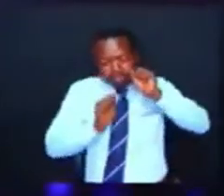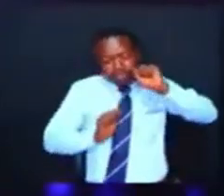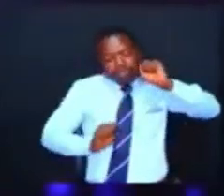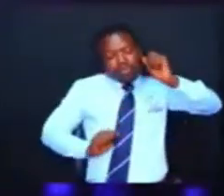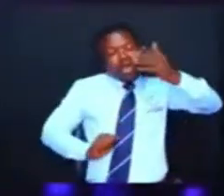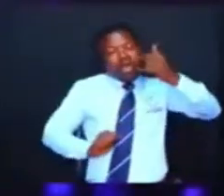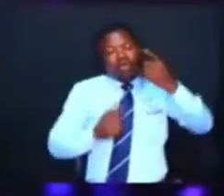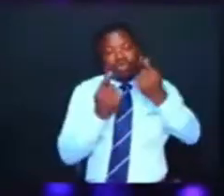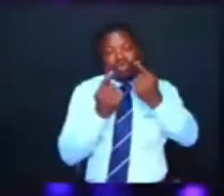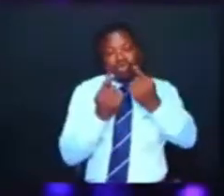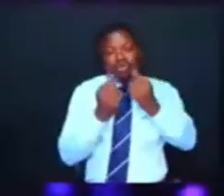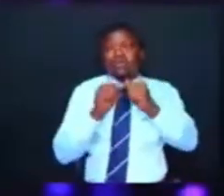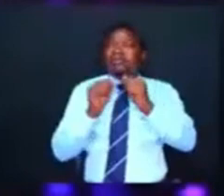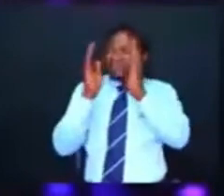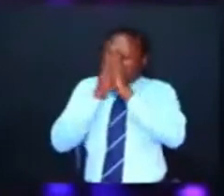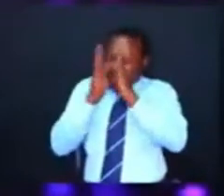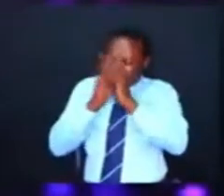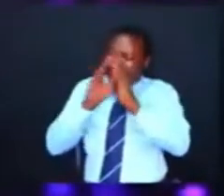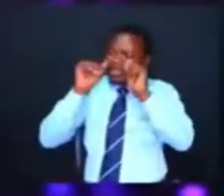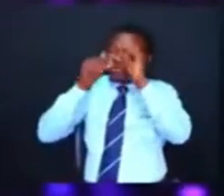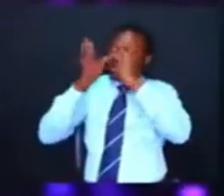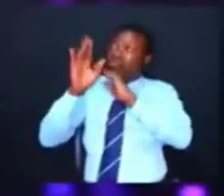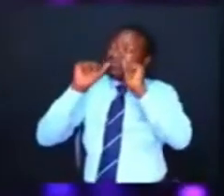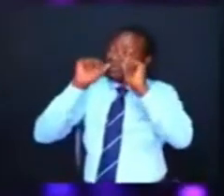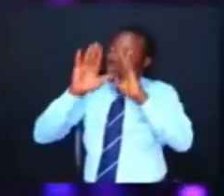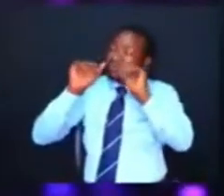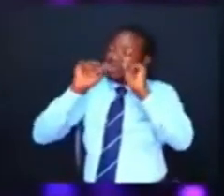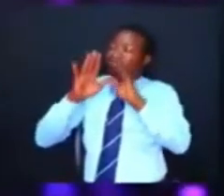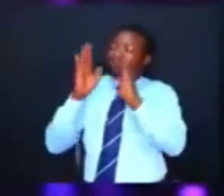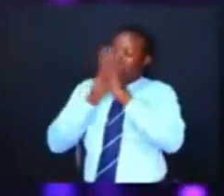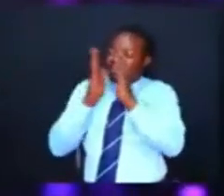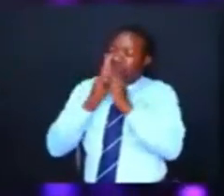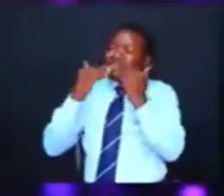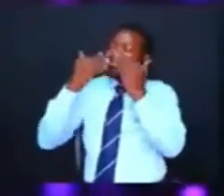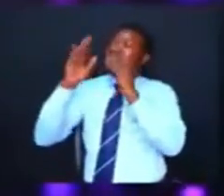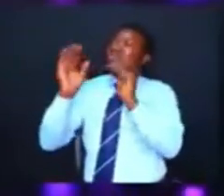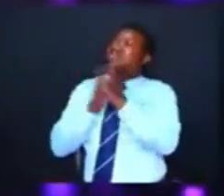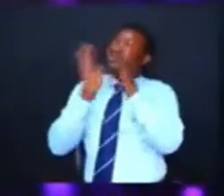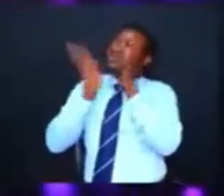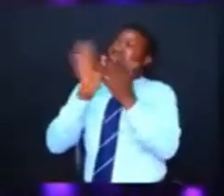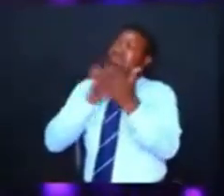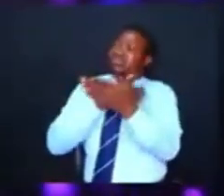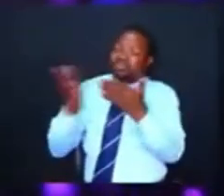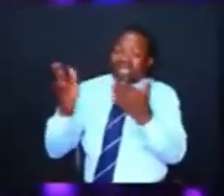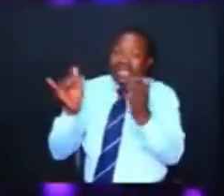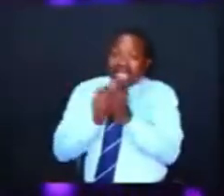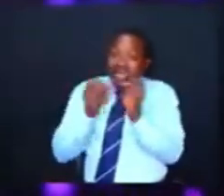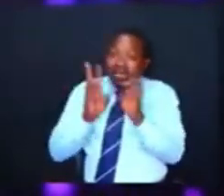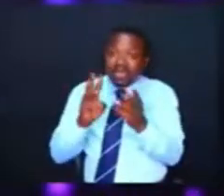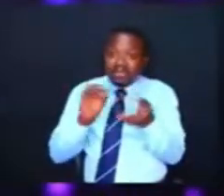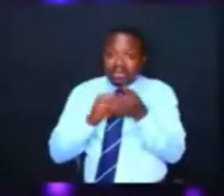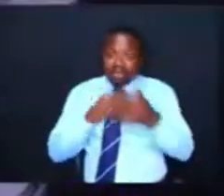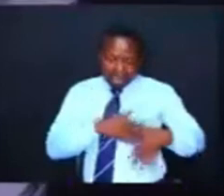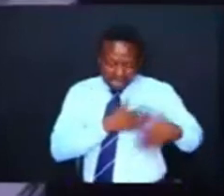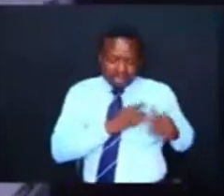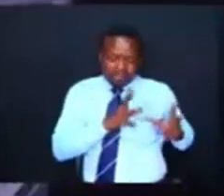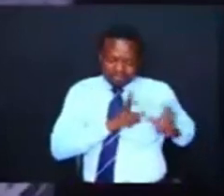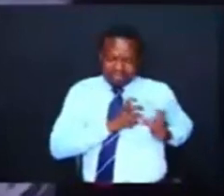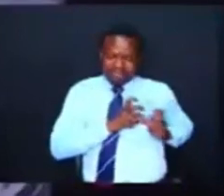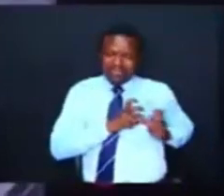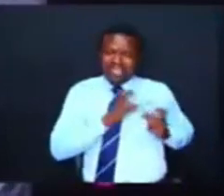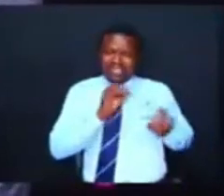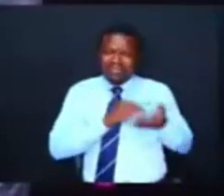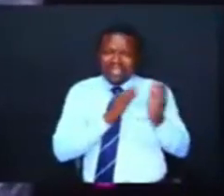And that one will also possess you. So which one do you like?